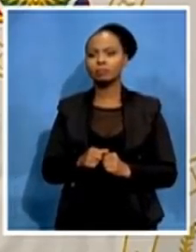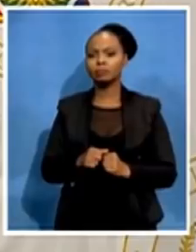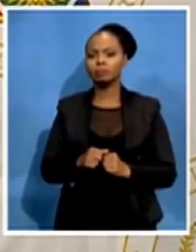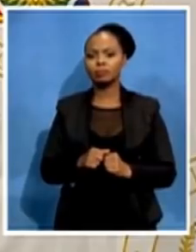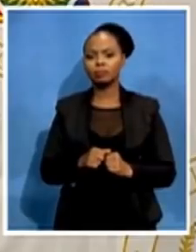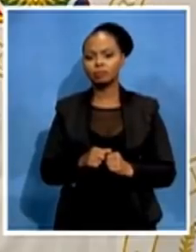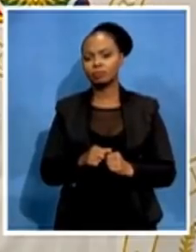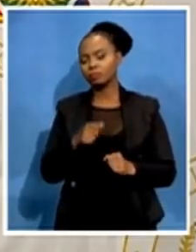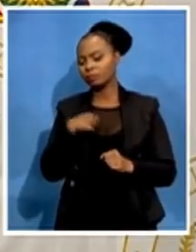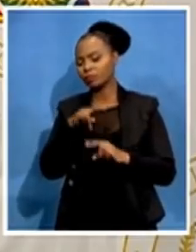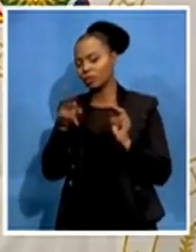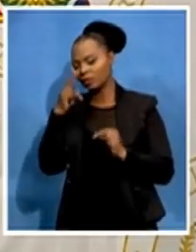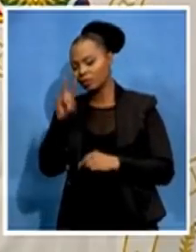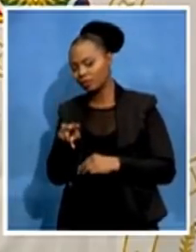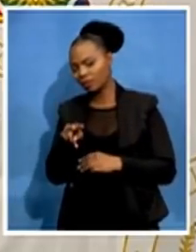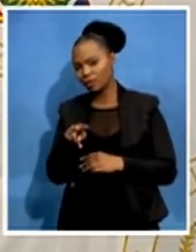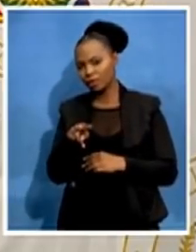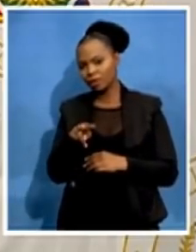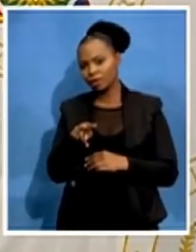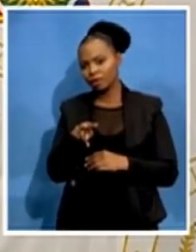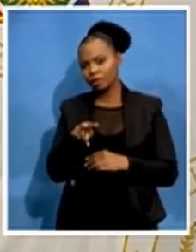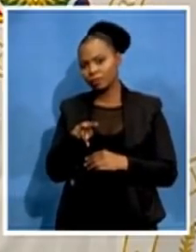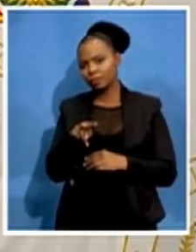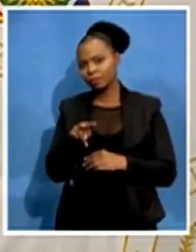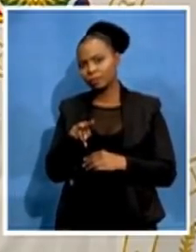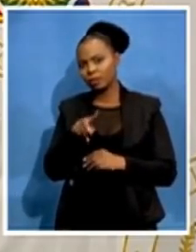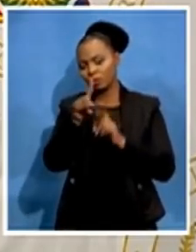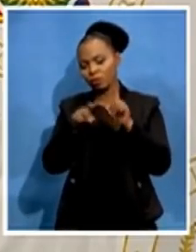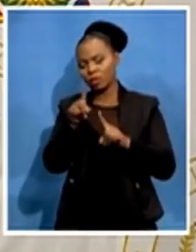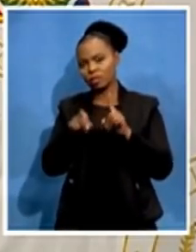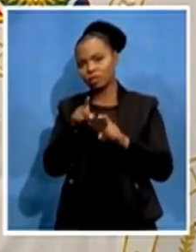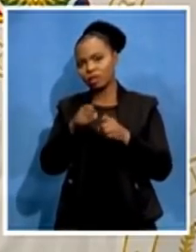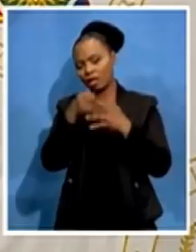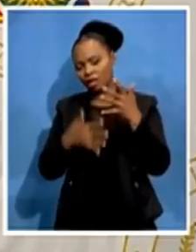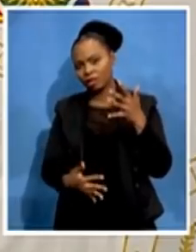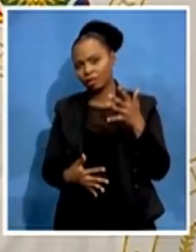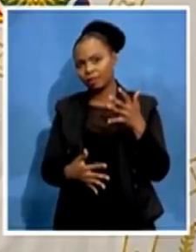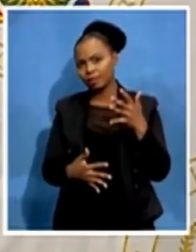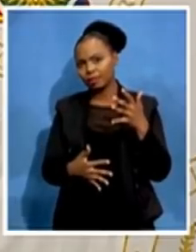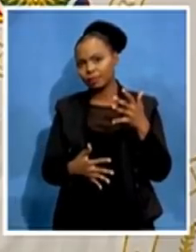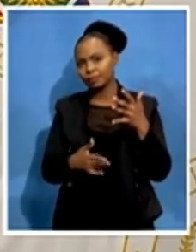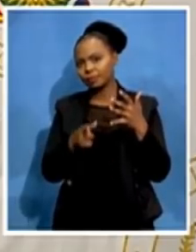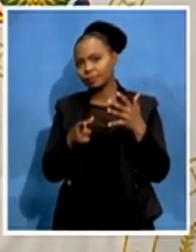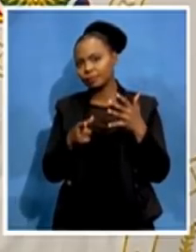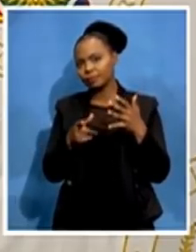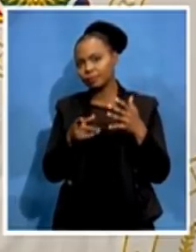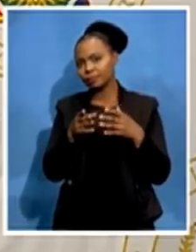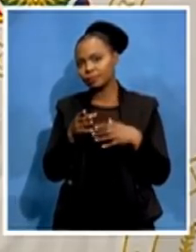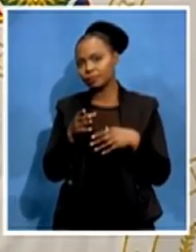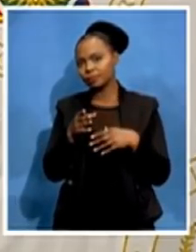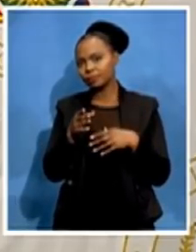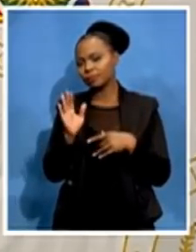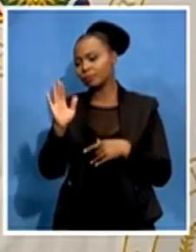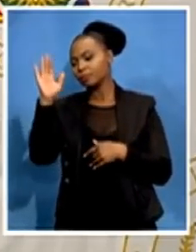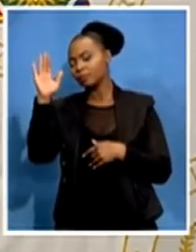you have exhausted all the questions you had. By all means. Yes, ma'am. Let me know your name. My name is